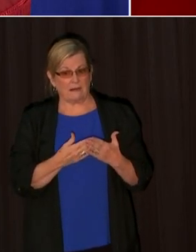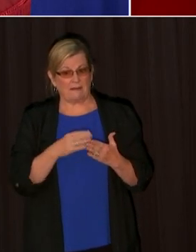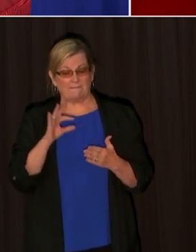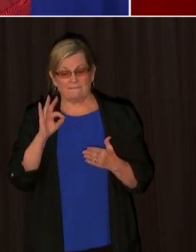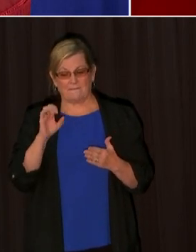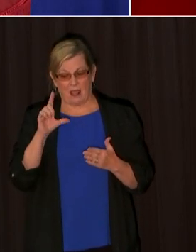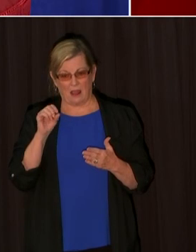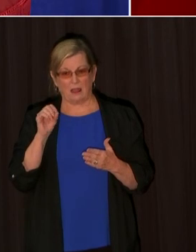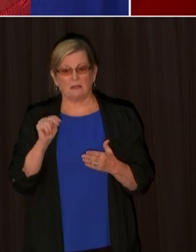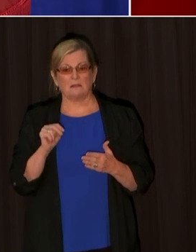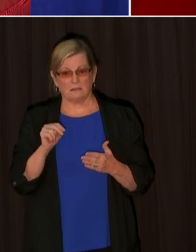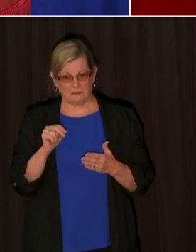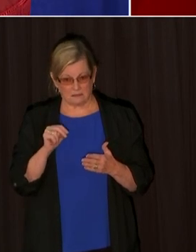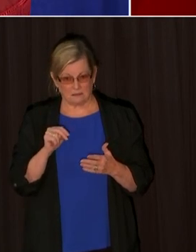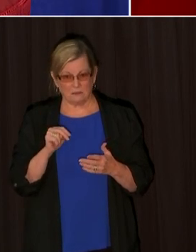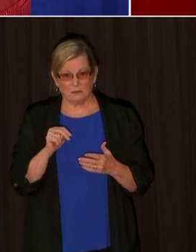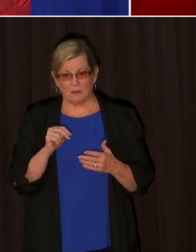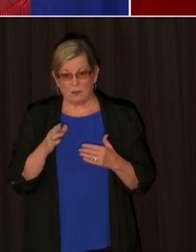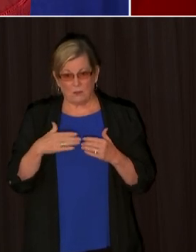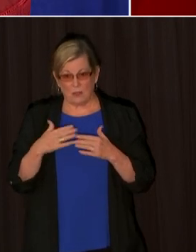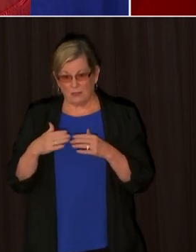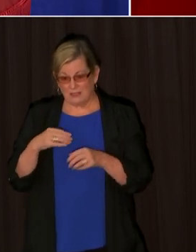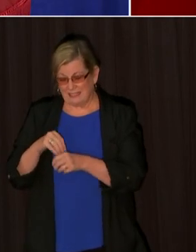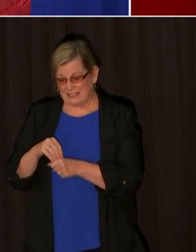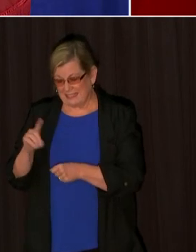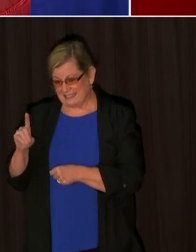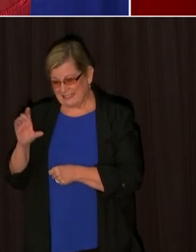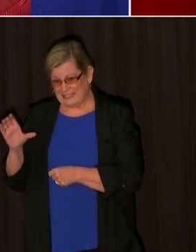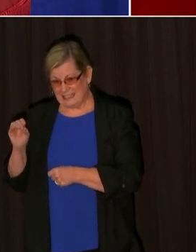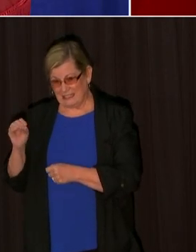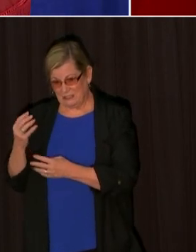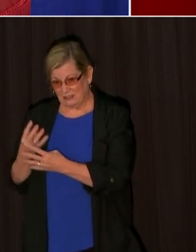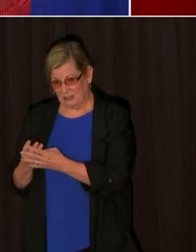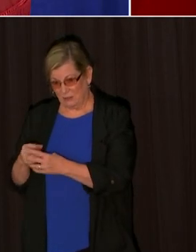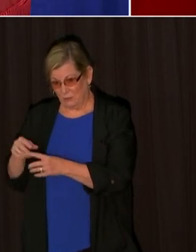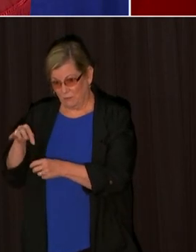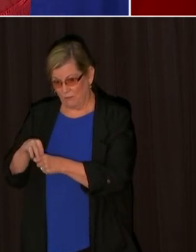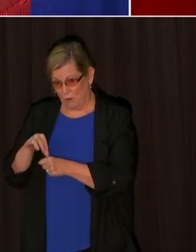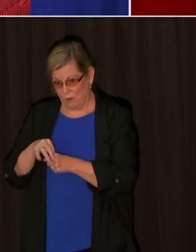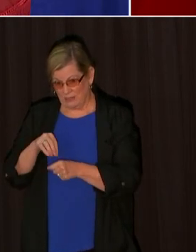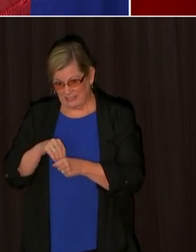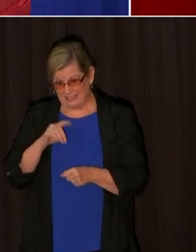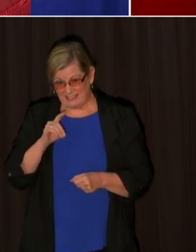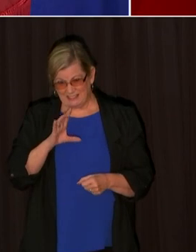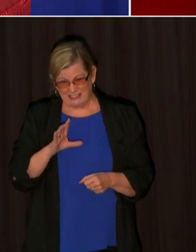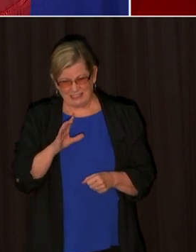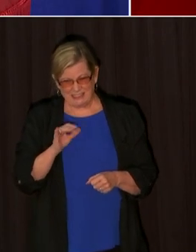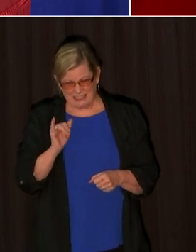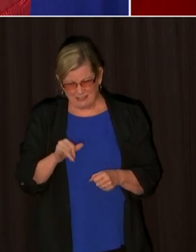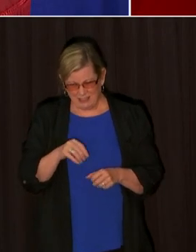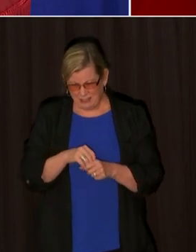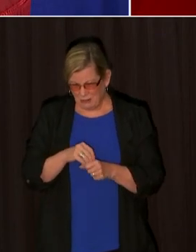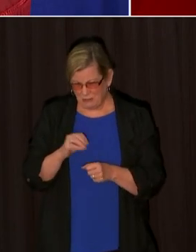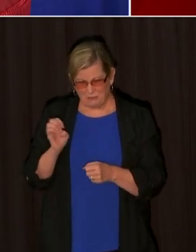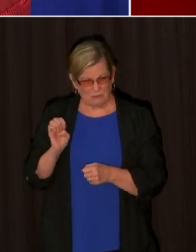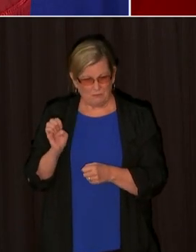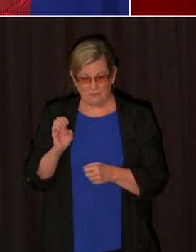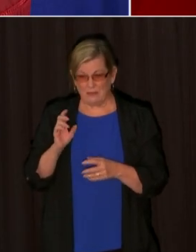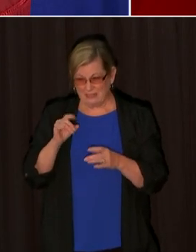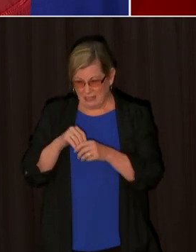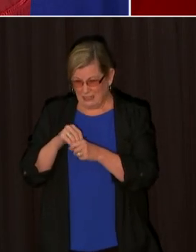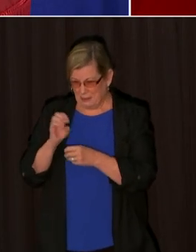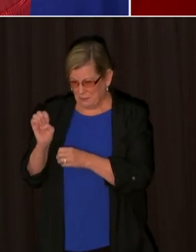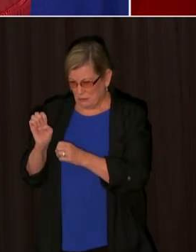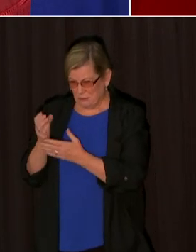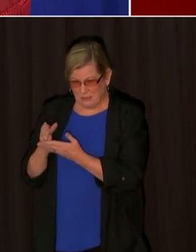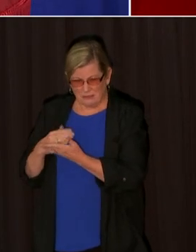elsewhere, to vote in DC? Was that in the emergency? Yes. Wasn't that in the previous emergency? No, it used to be just if they were in the